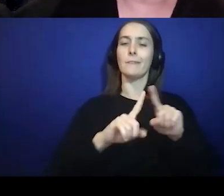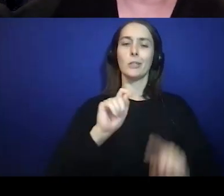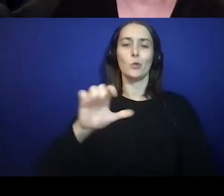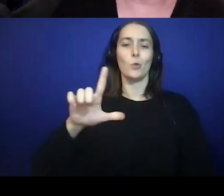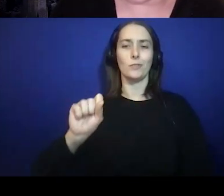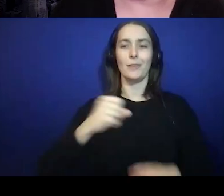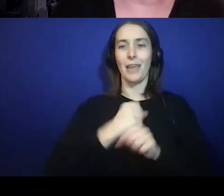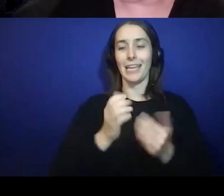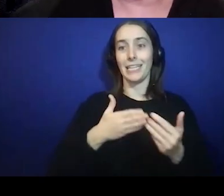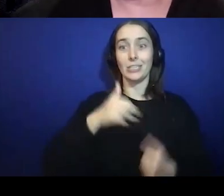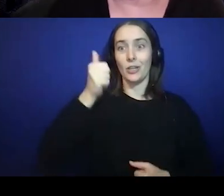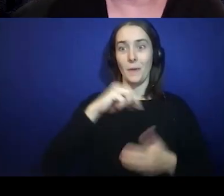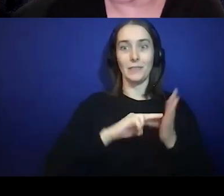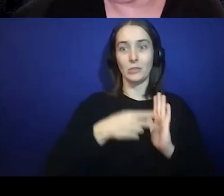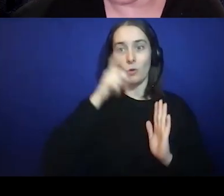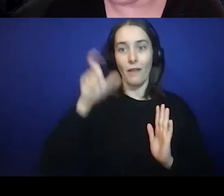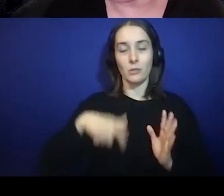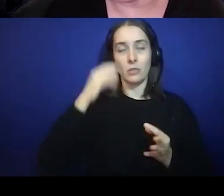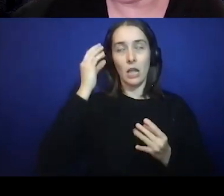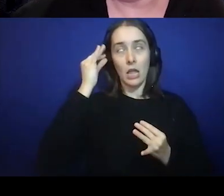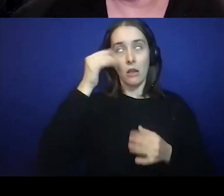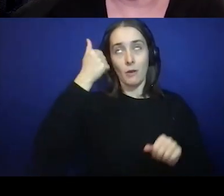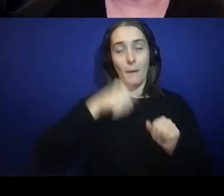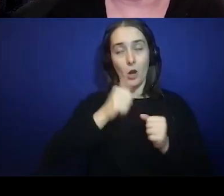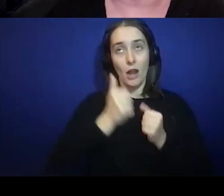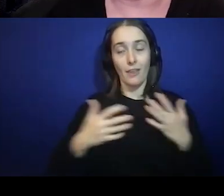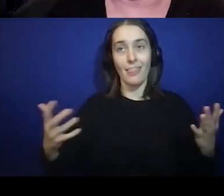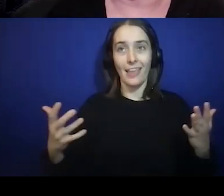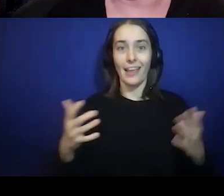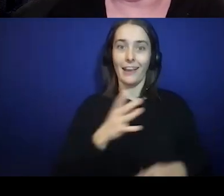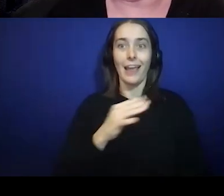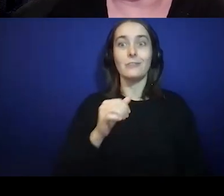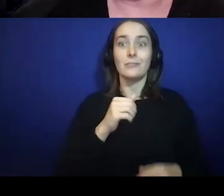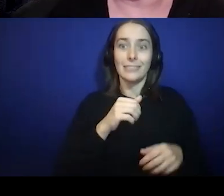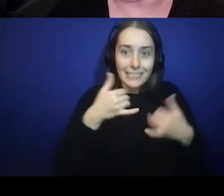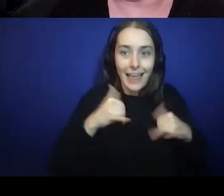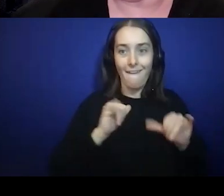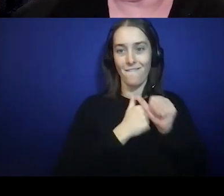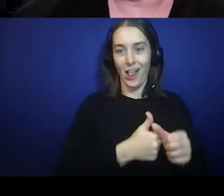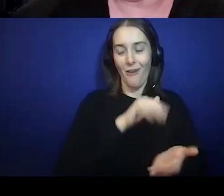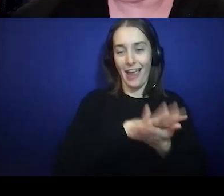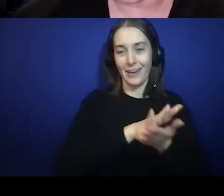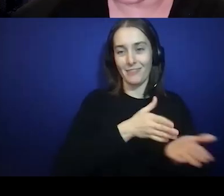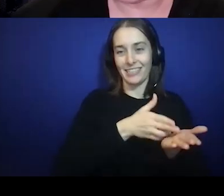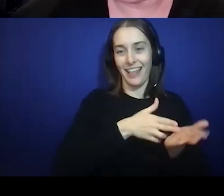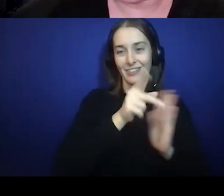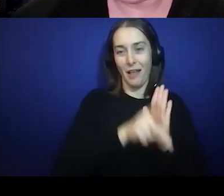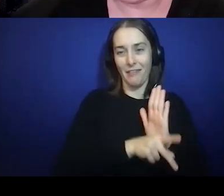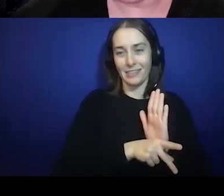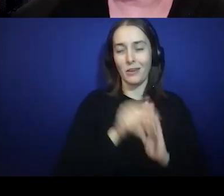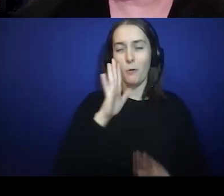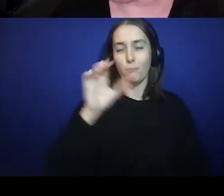without running afoul of the academic integrity policy. And we'll be able to share some of those with you